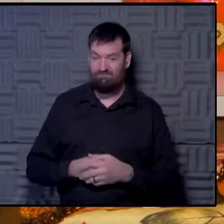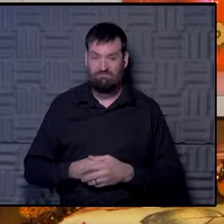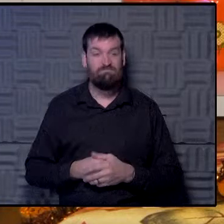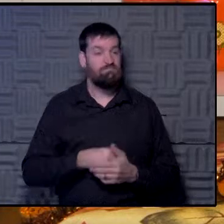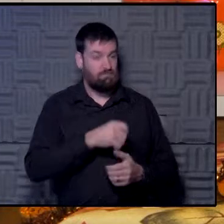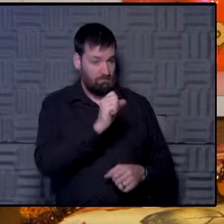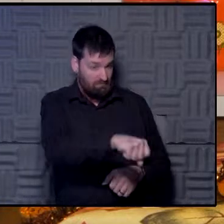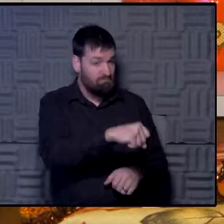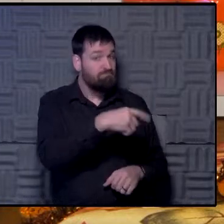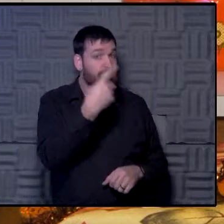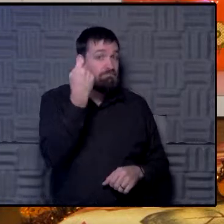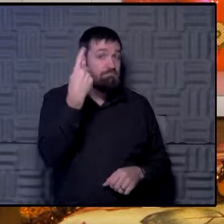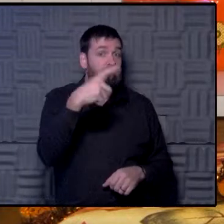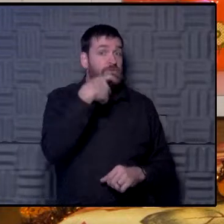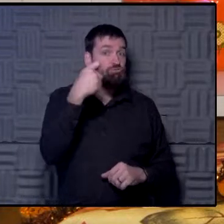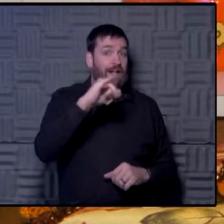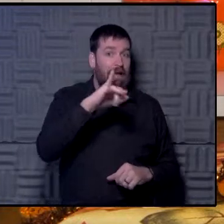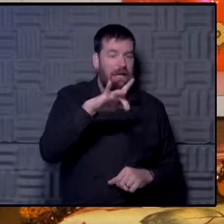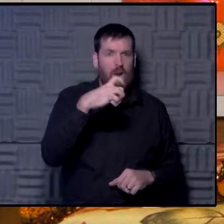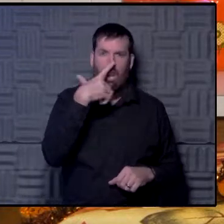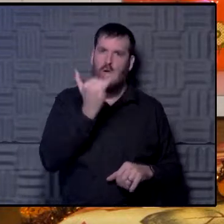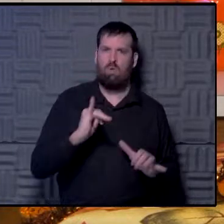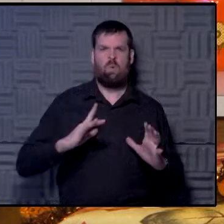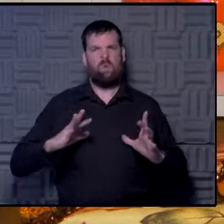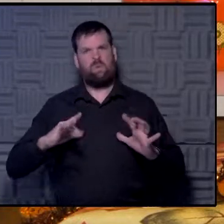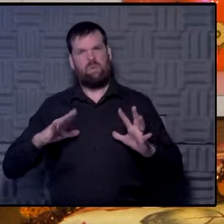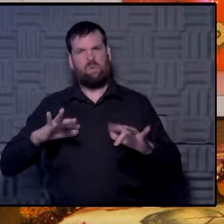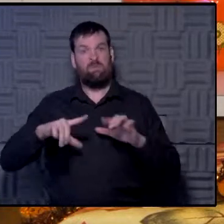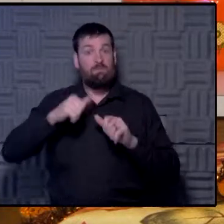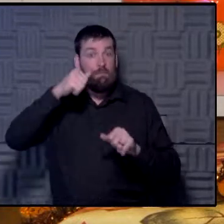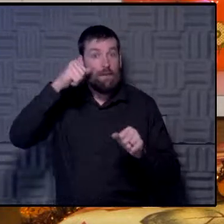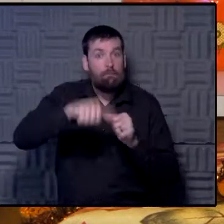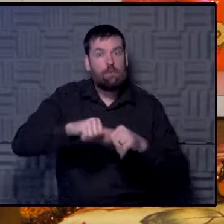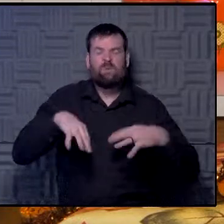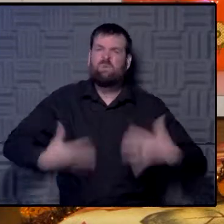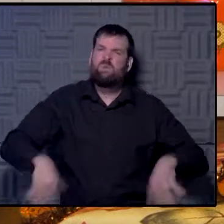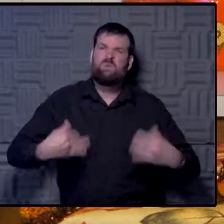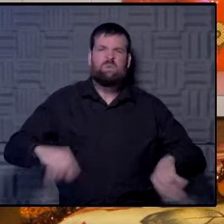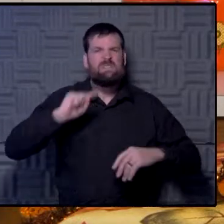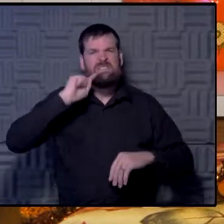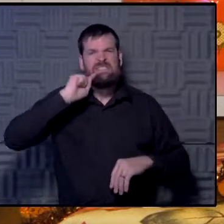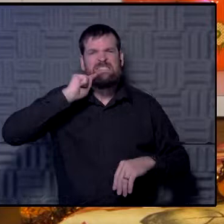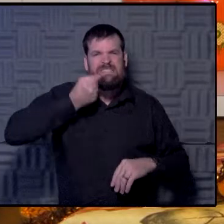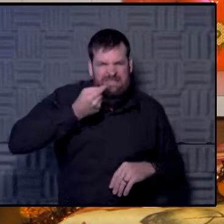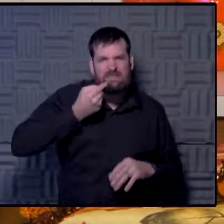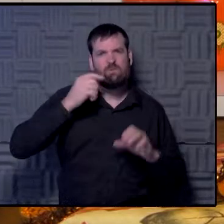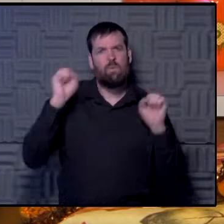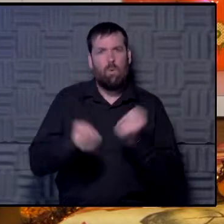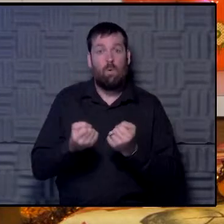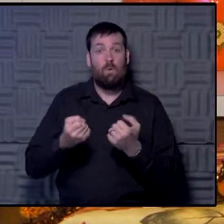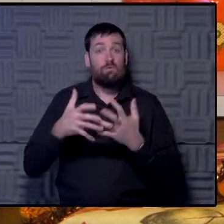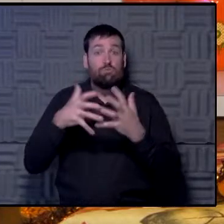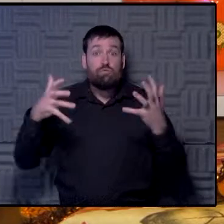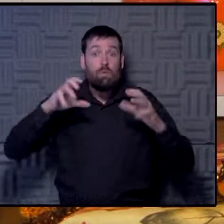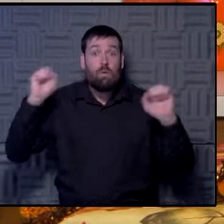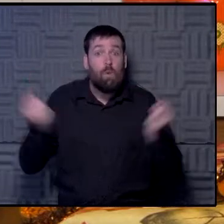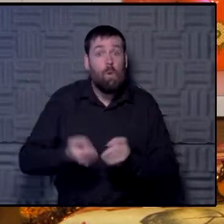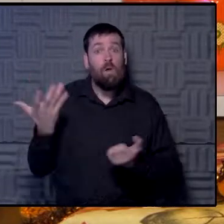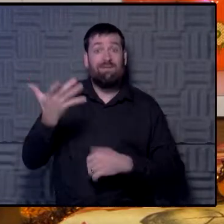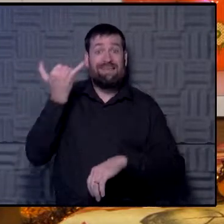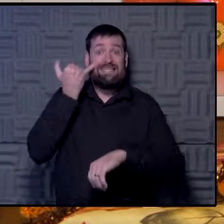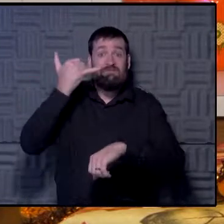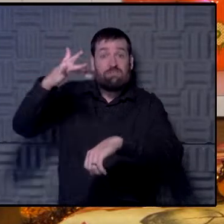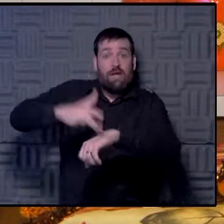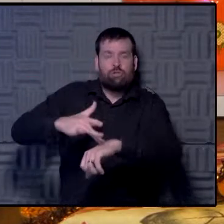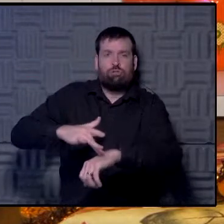Yeah, dry ice can look really cool, but remember that it is super cold. It's so cold that touching it can hurt